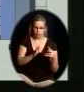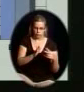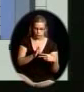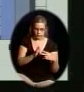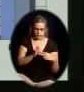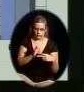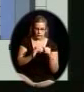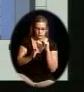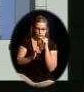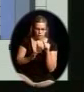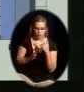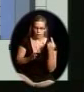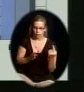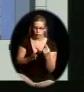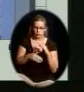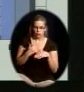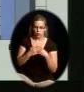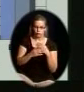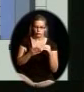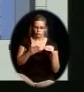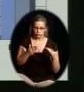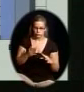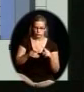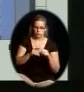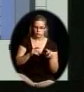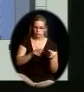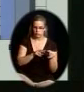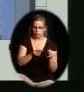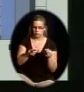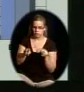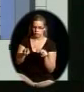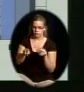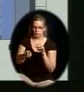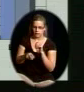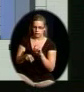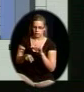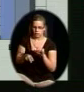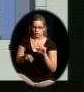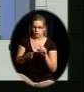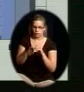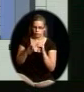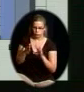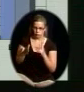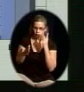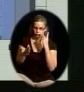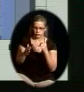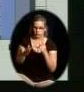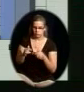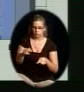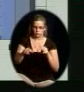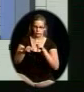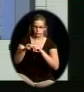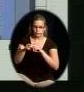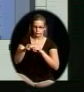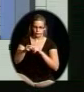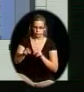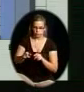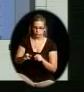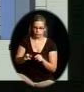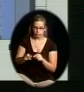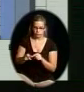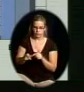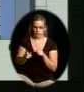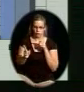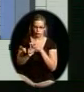for not only all students, but if you look across the board at our ELL students, you can see a significant jump in the scores from